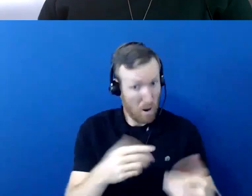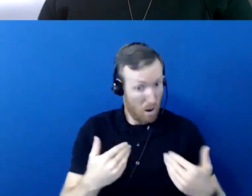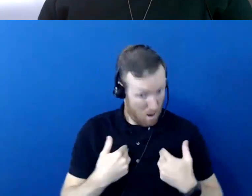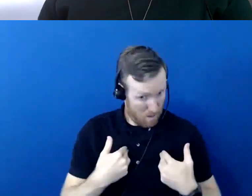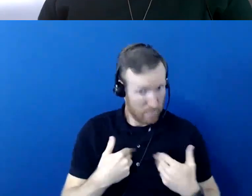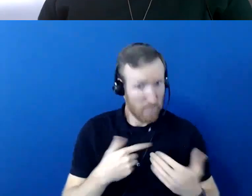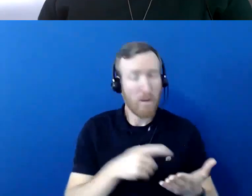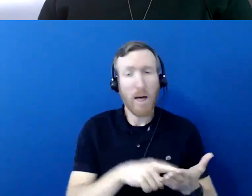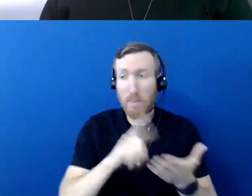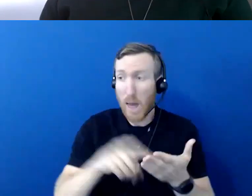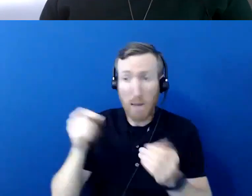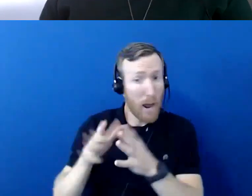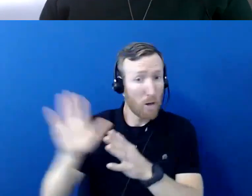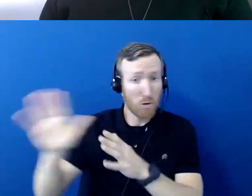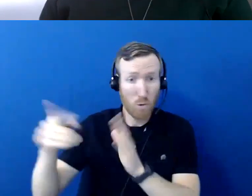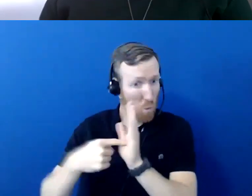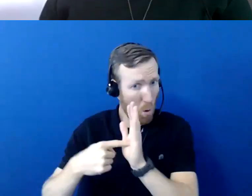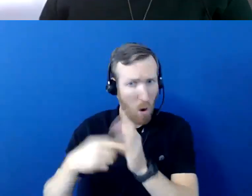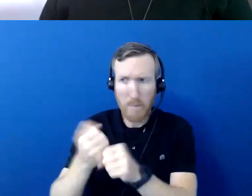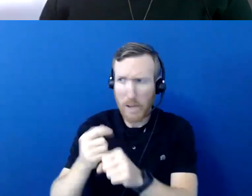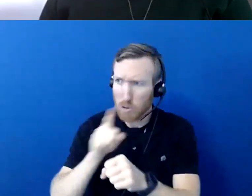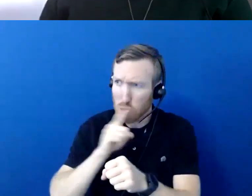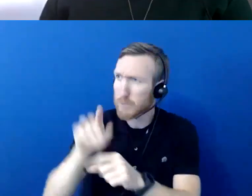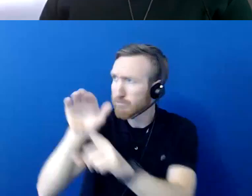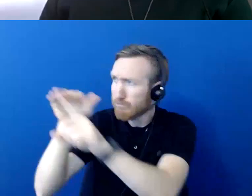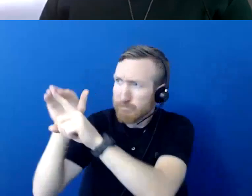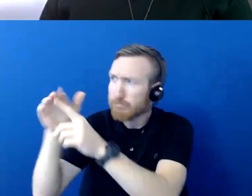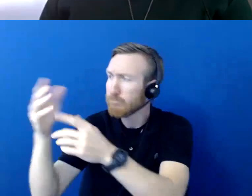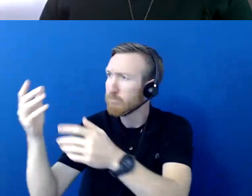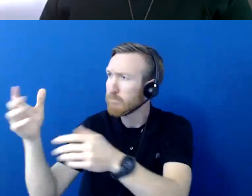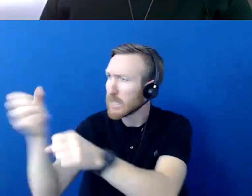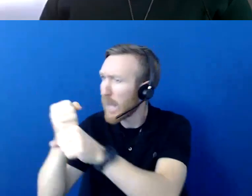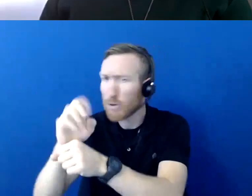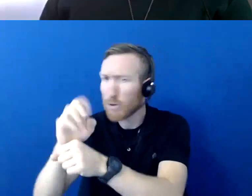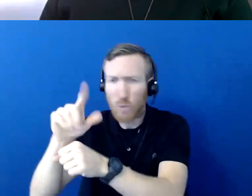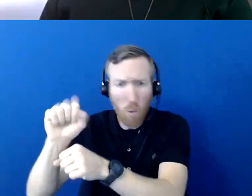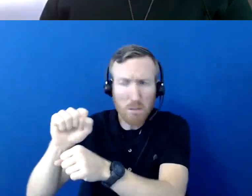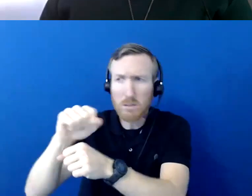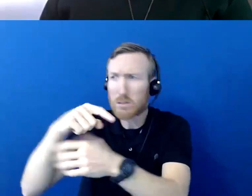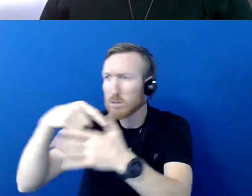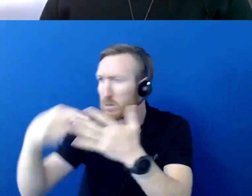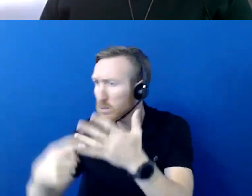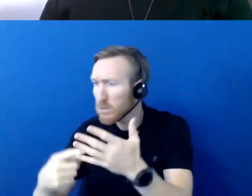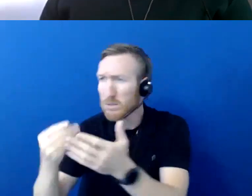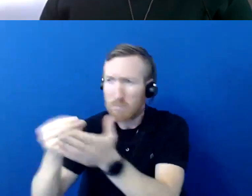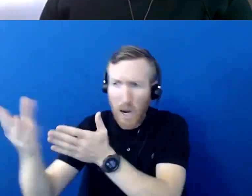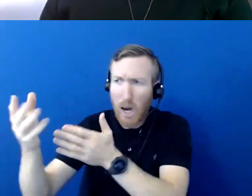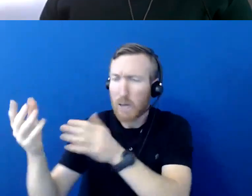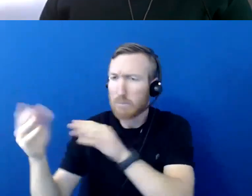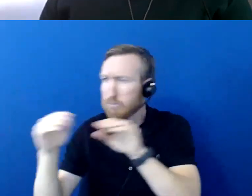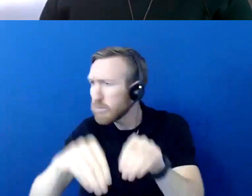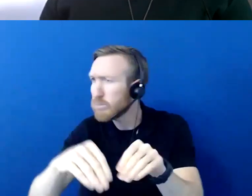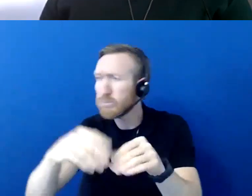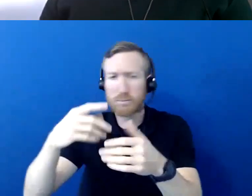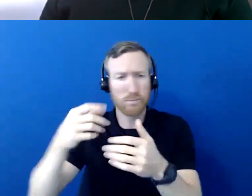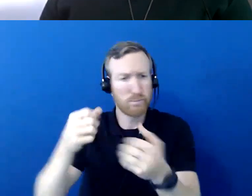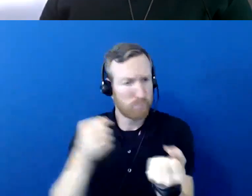there's action, to ensure the tools or measures are purchased or